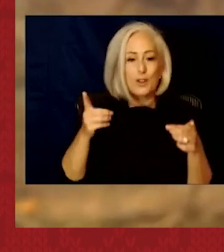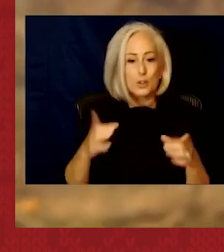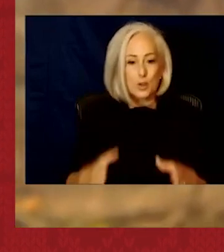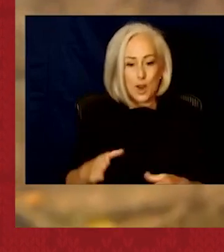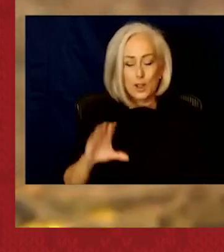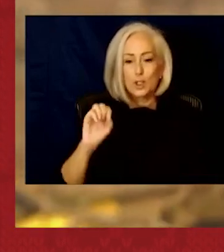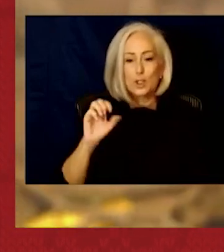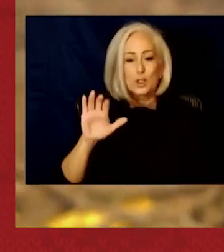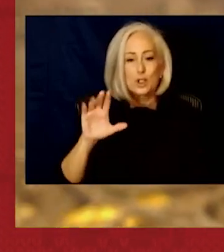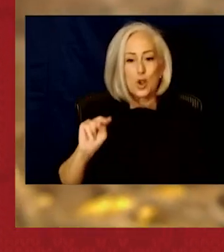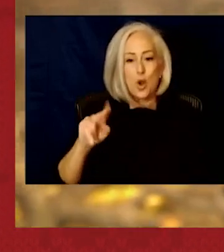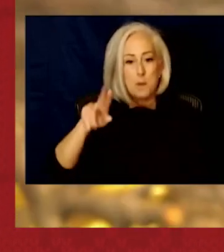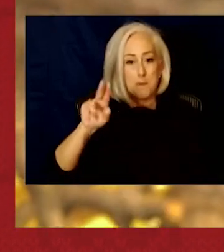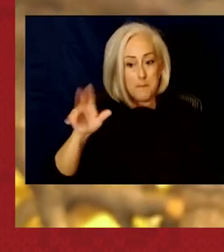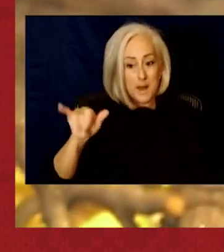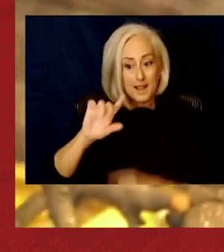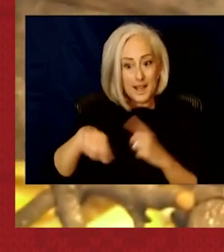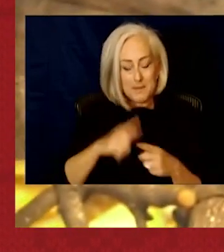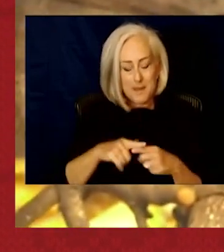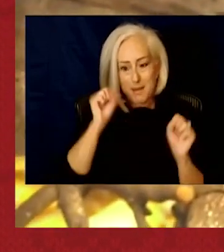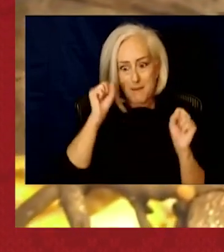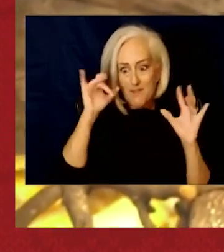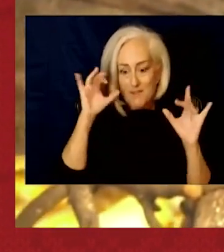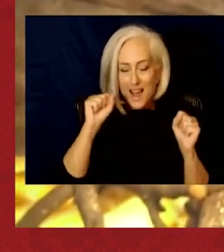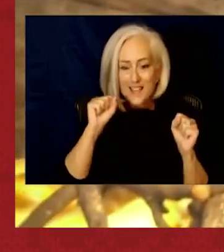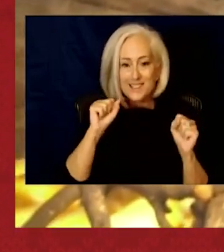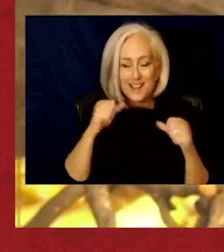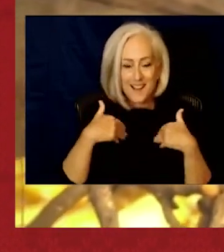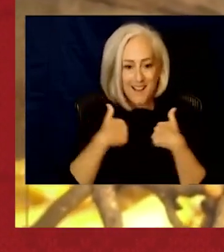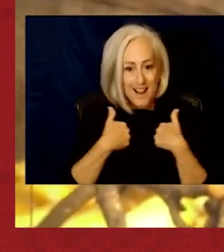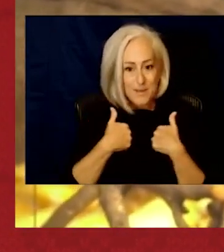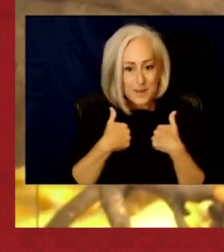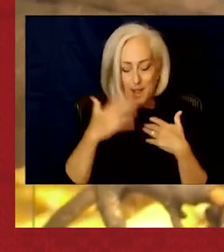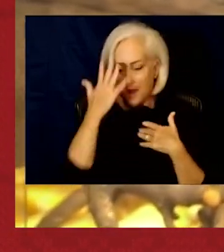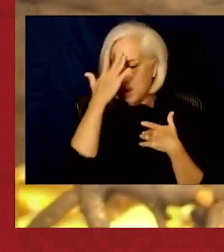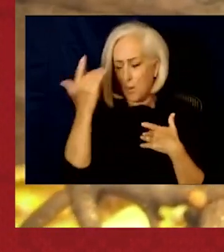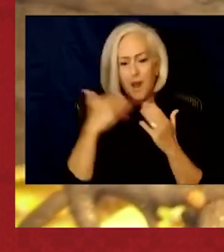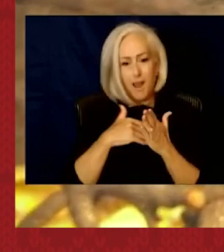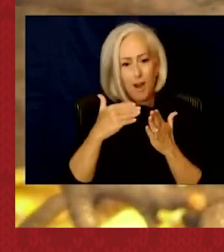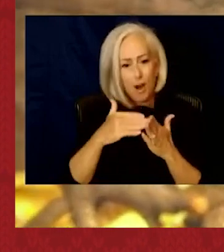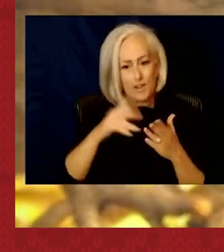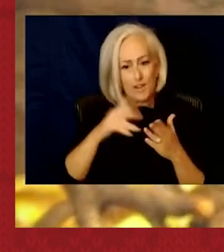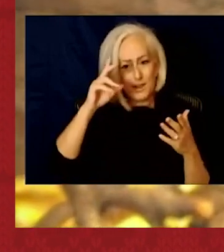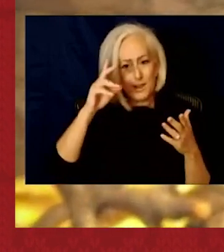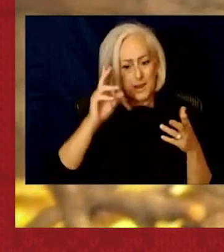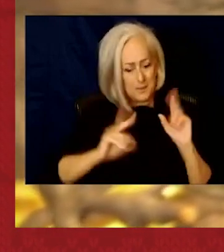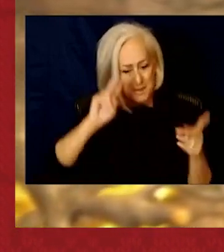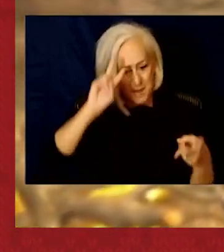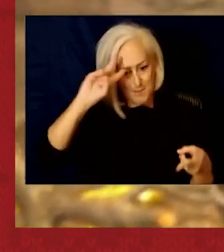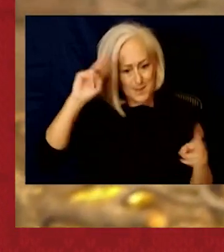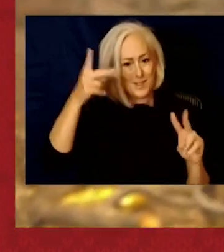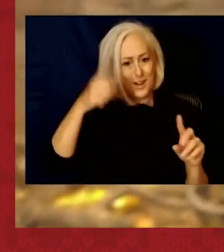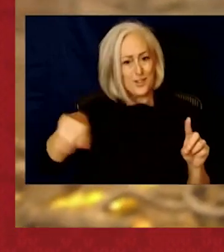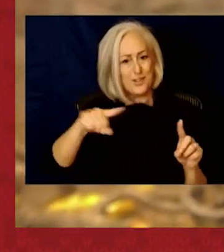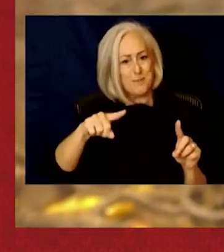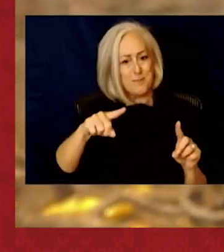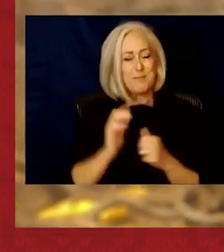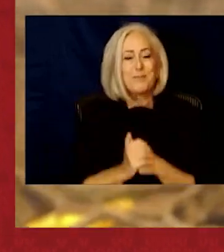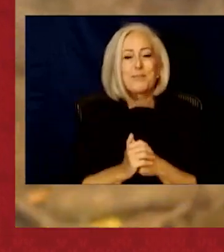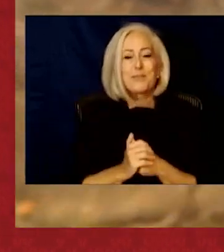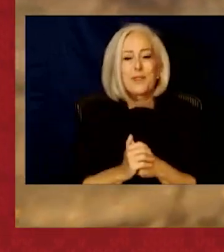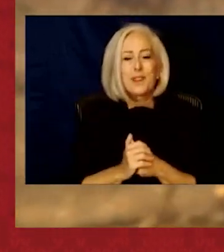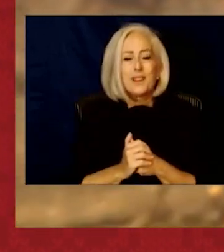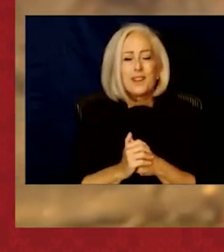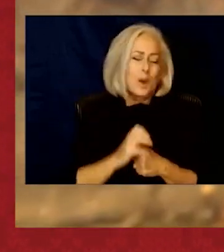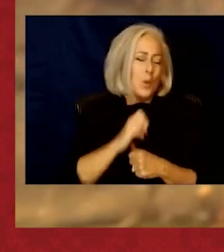fascinating creatures and why they are so often misunderstood. Here's what we're not going to do. We're not going to be talking